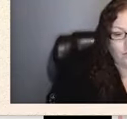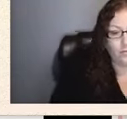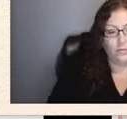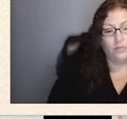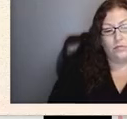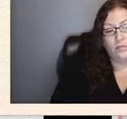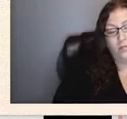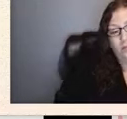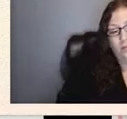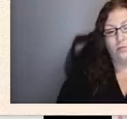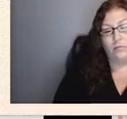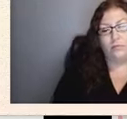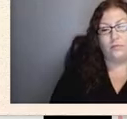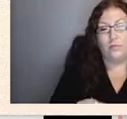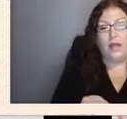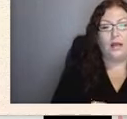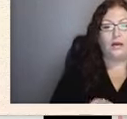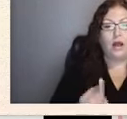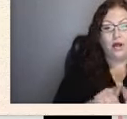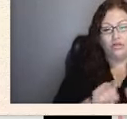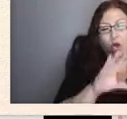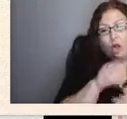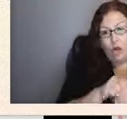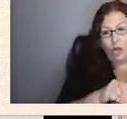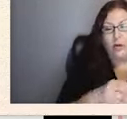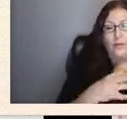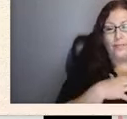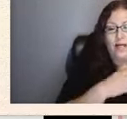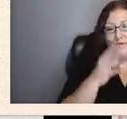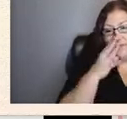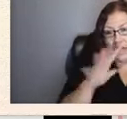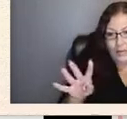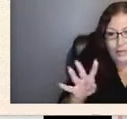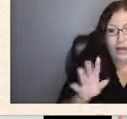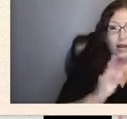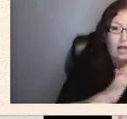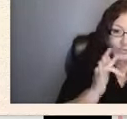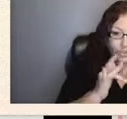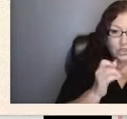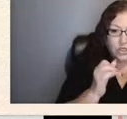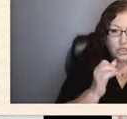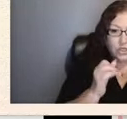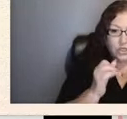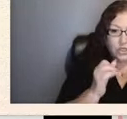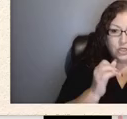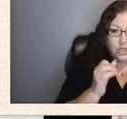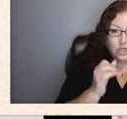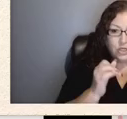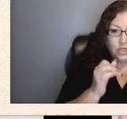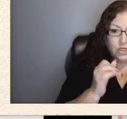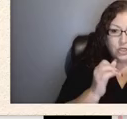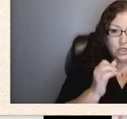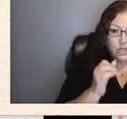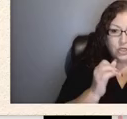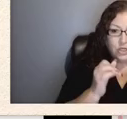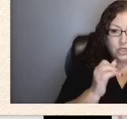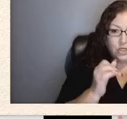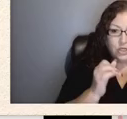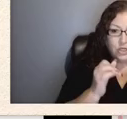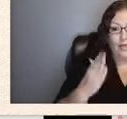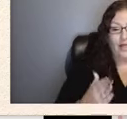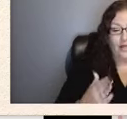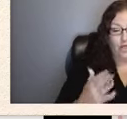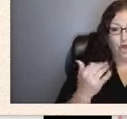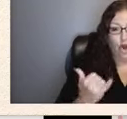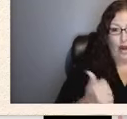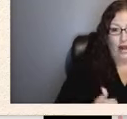could include complaints of neglect, exploitation, or abuse, or that the applicant's current living environment